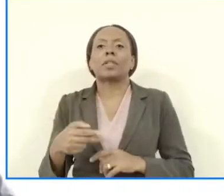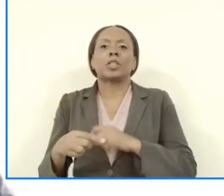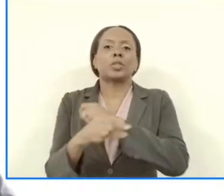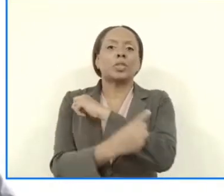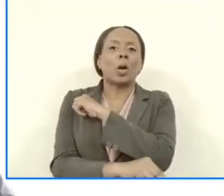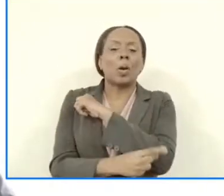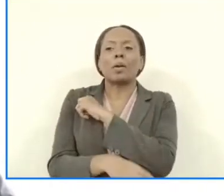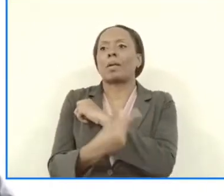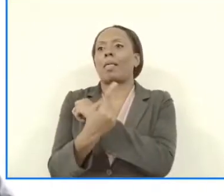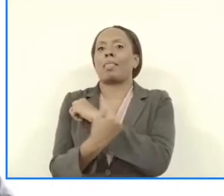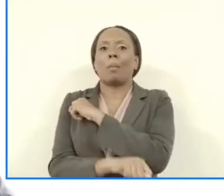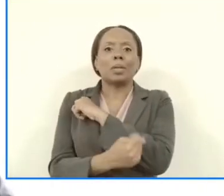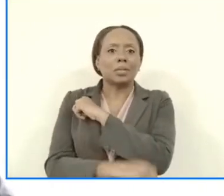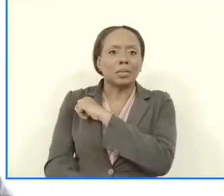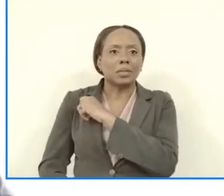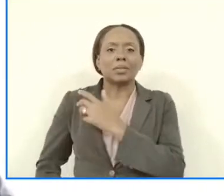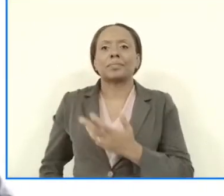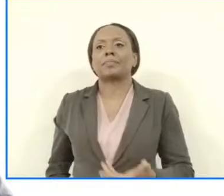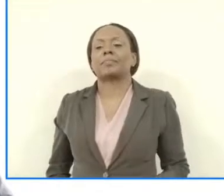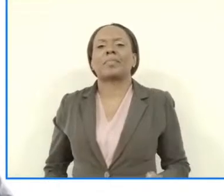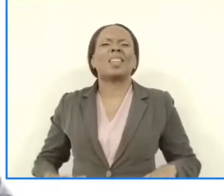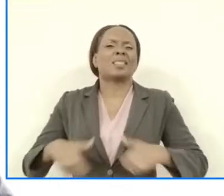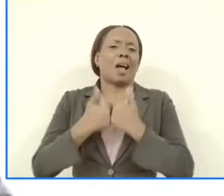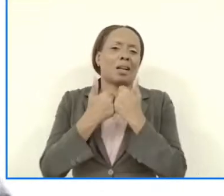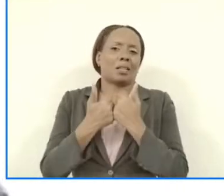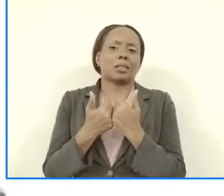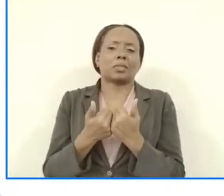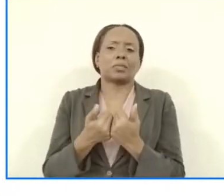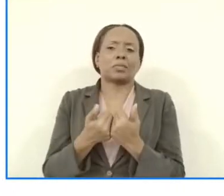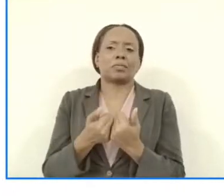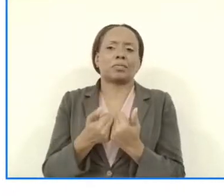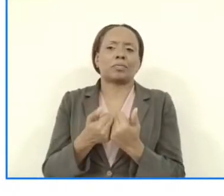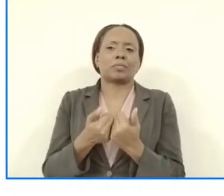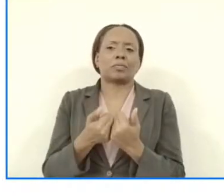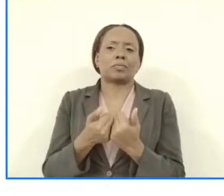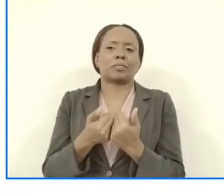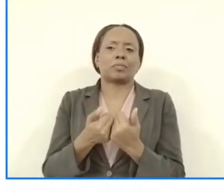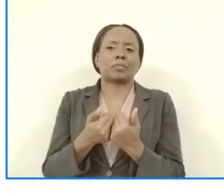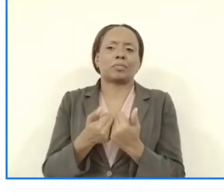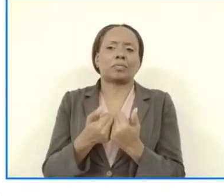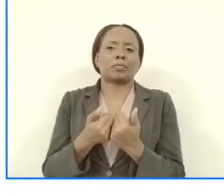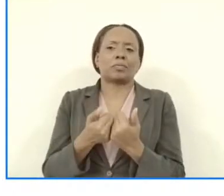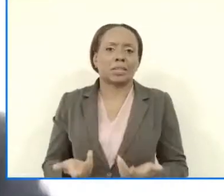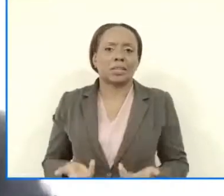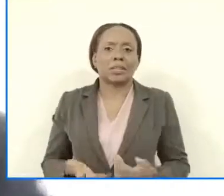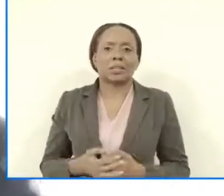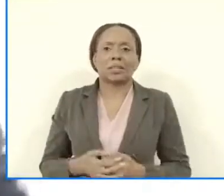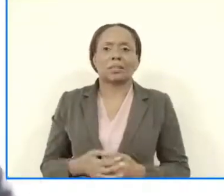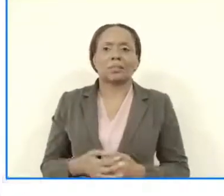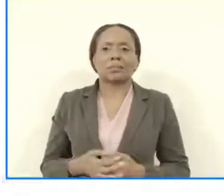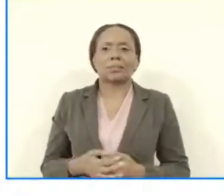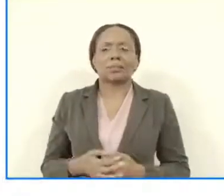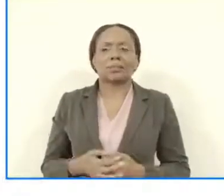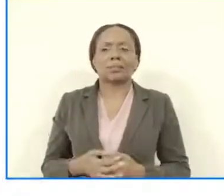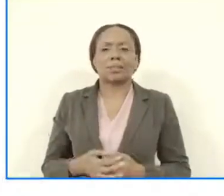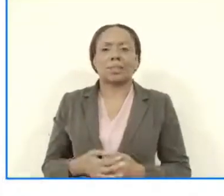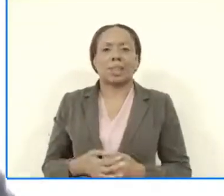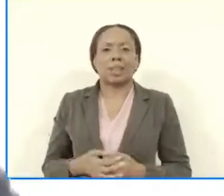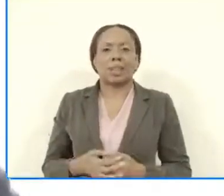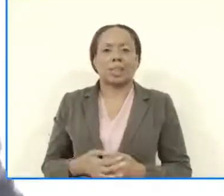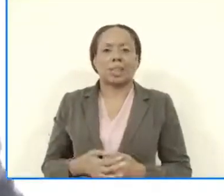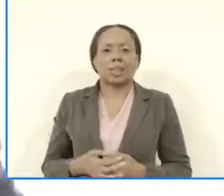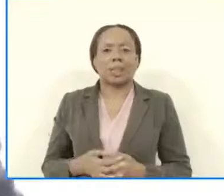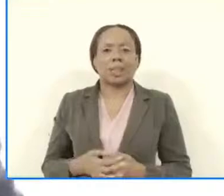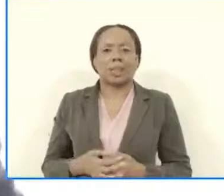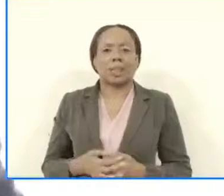have been the traditional areas that have had challenges whenever we have had water problems, those drought-affected areas. Those are the areas now